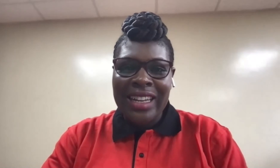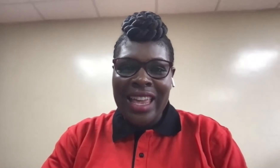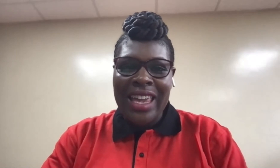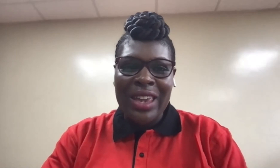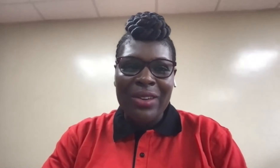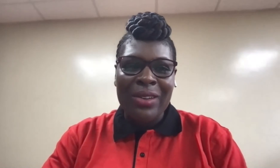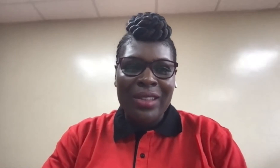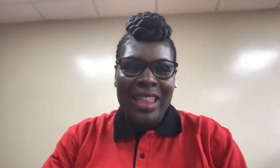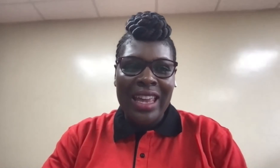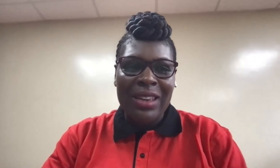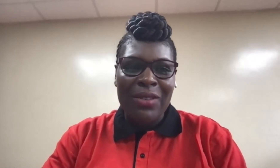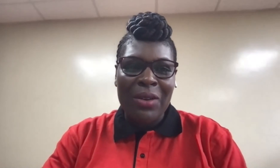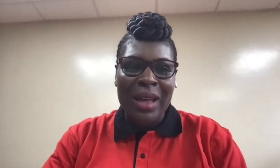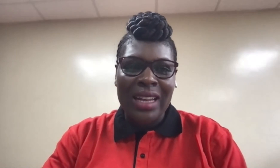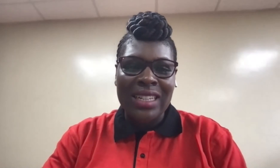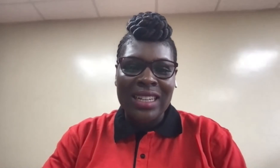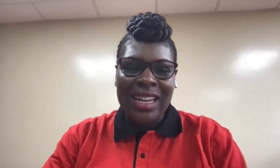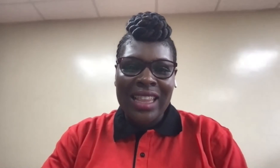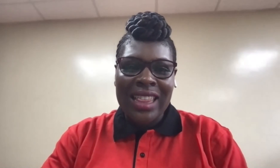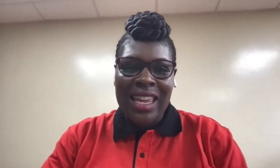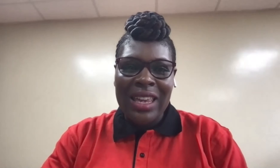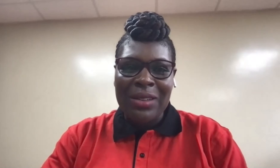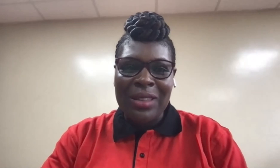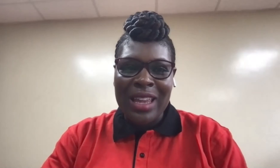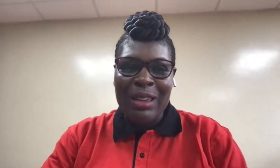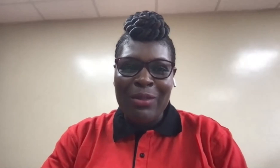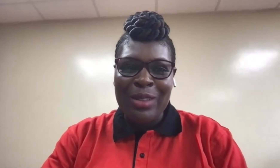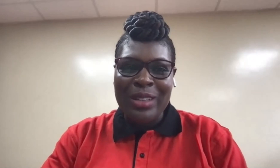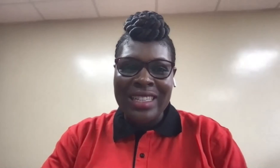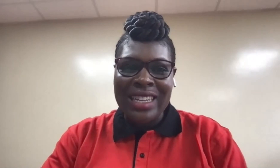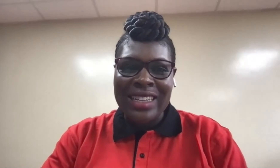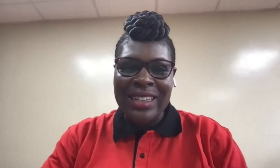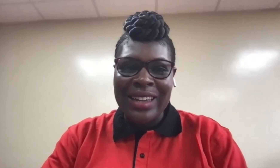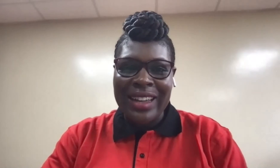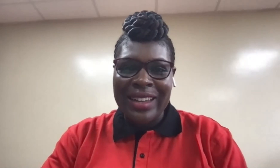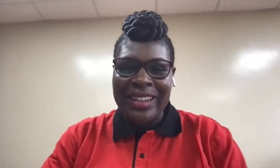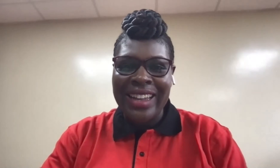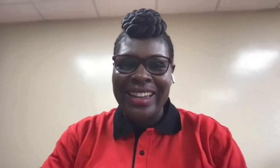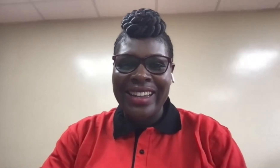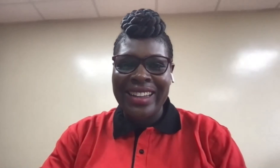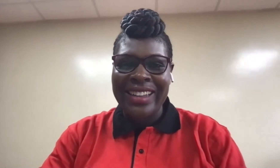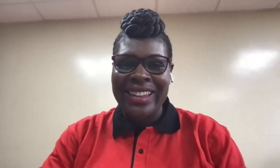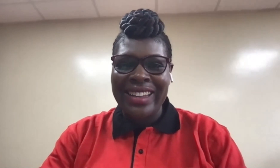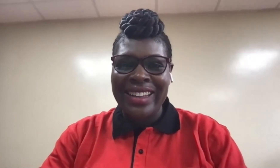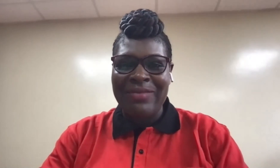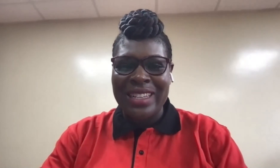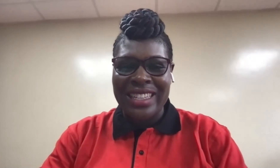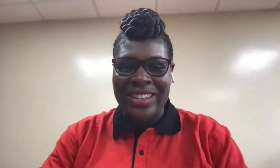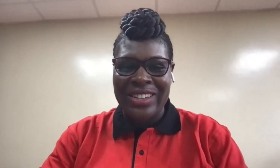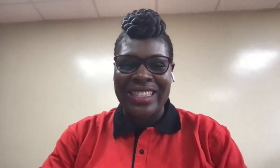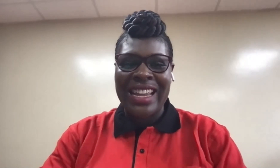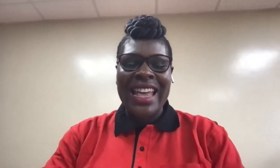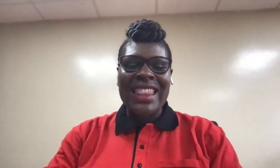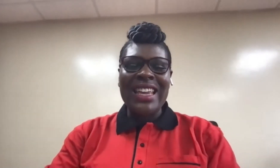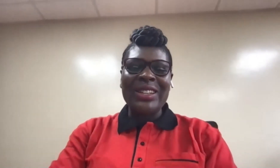Daktari, I wish there was a way to dictate this like the Harambe way